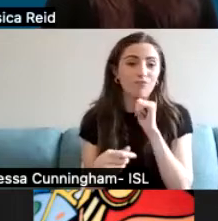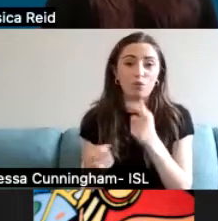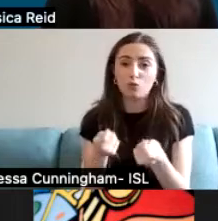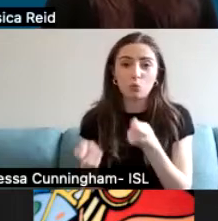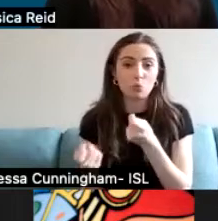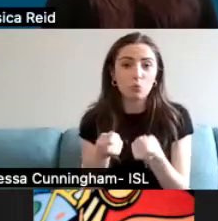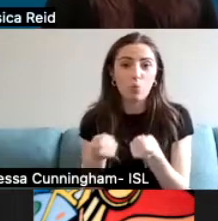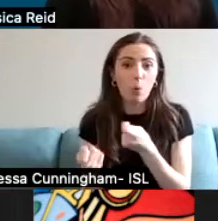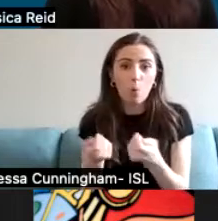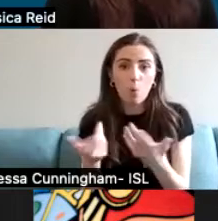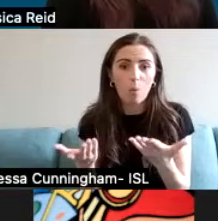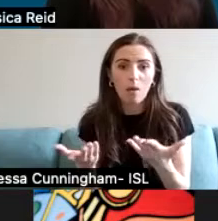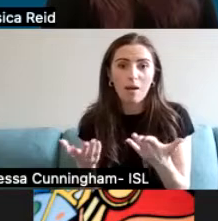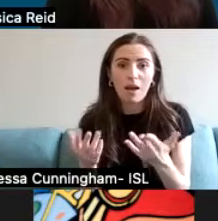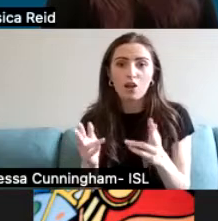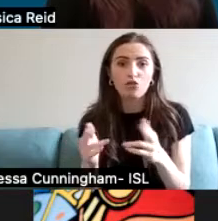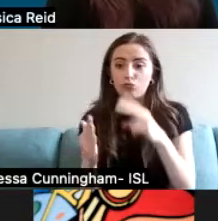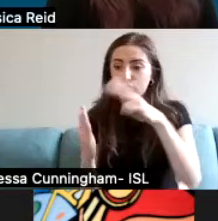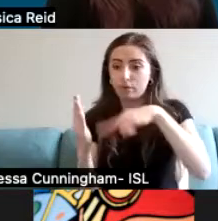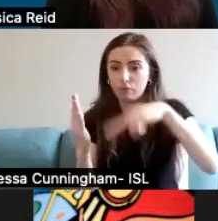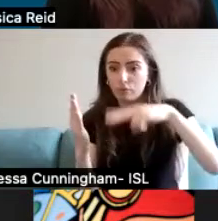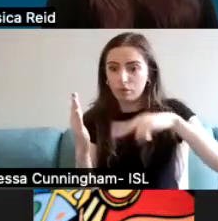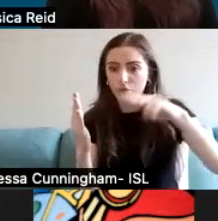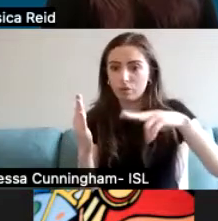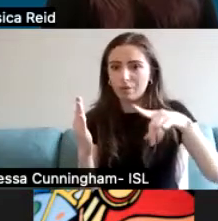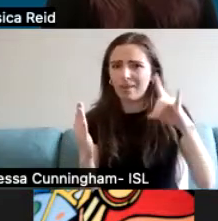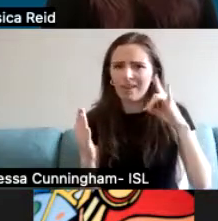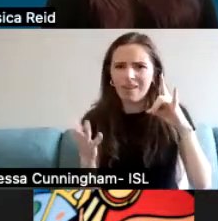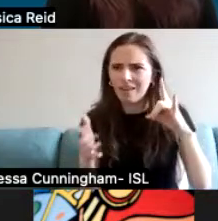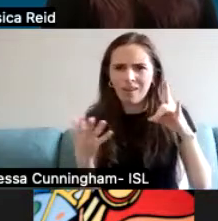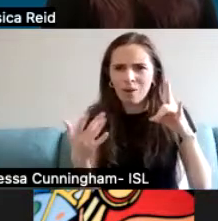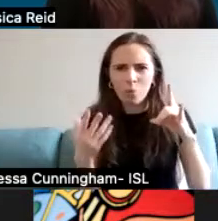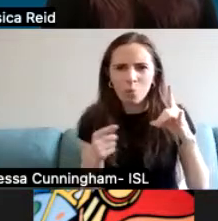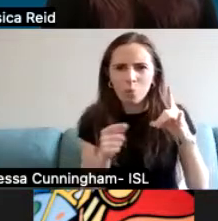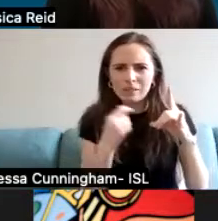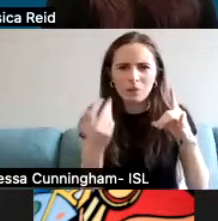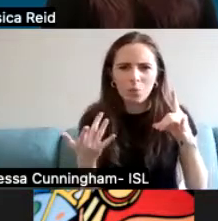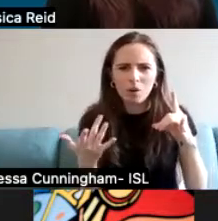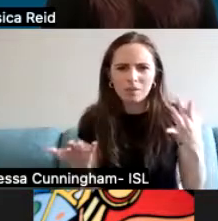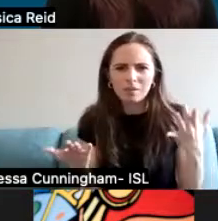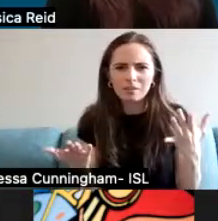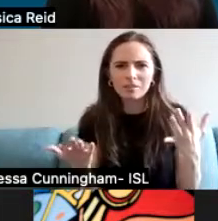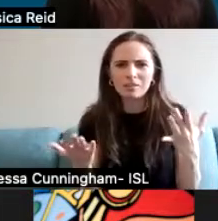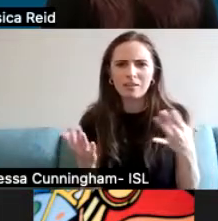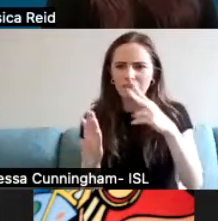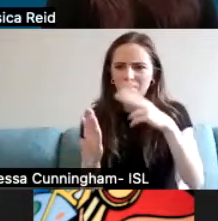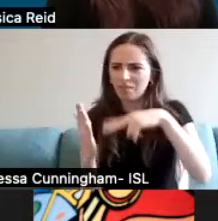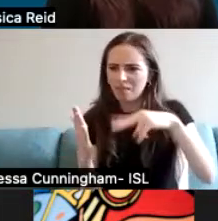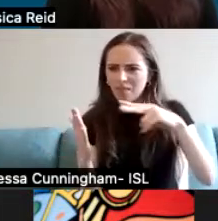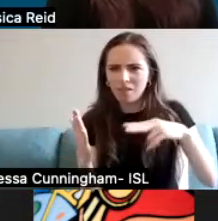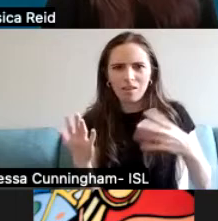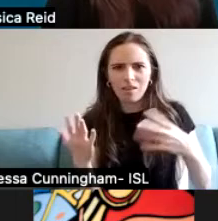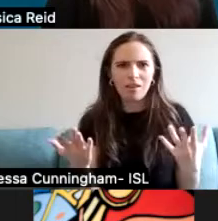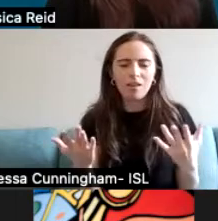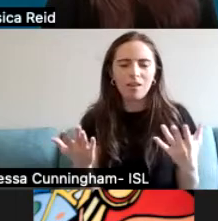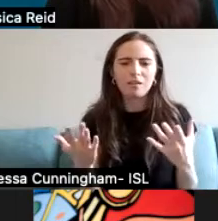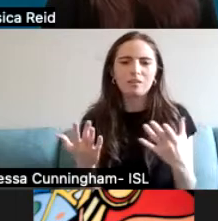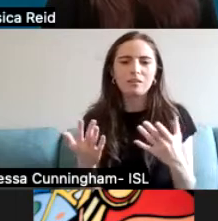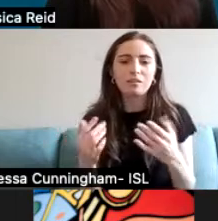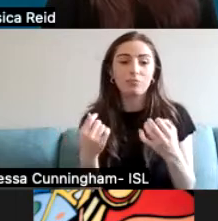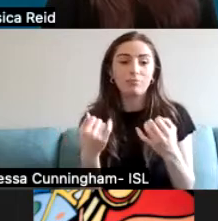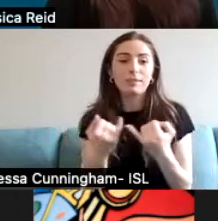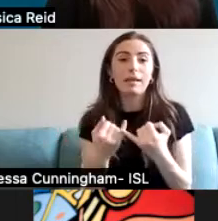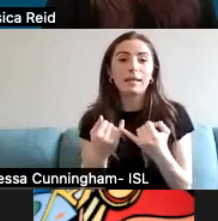presentations, everything, speeches, video or video call whether without I want captions it or to or ISL not. interpreter, loudspeaker announcements, people speaking with mouth